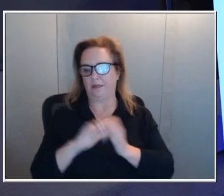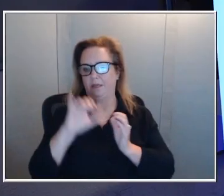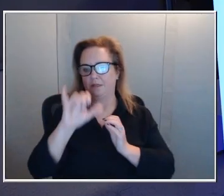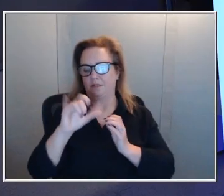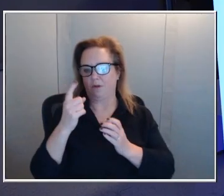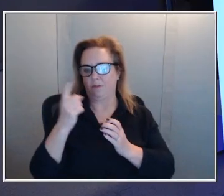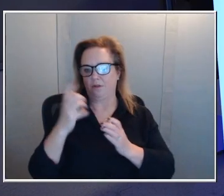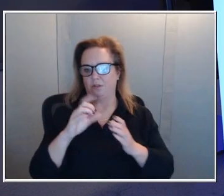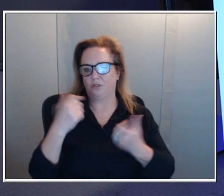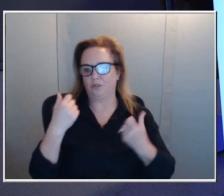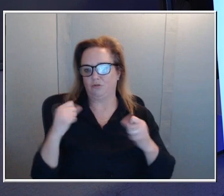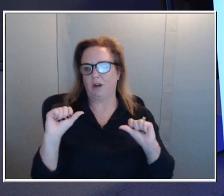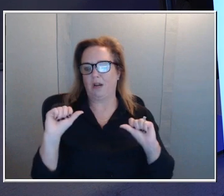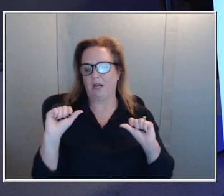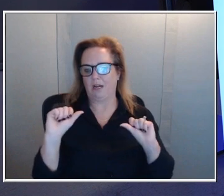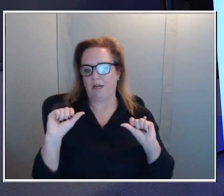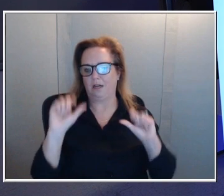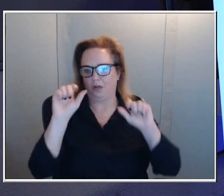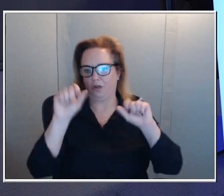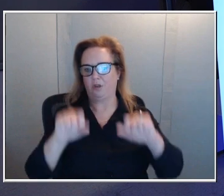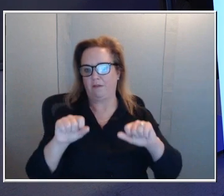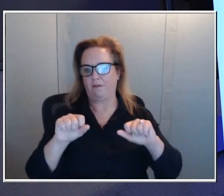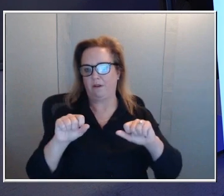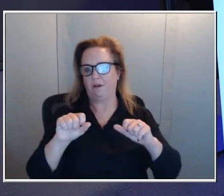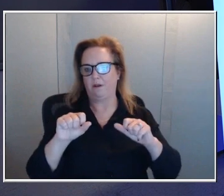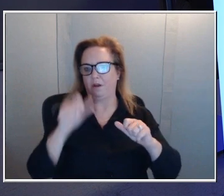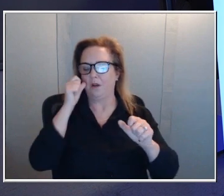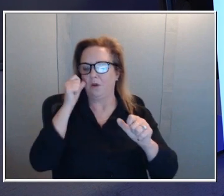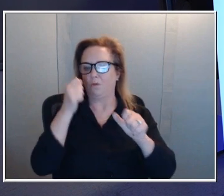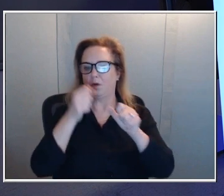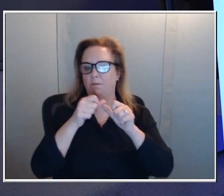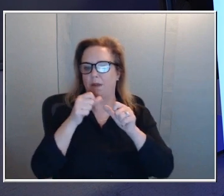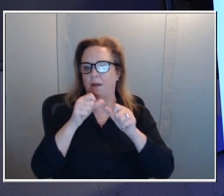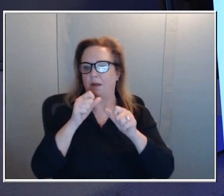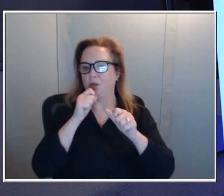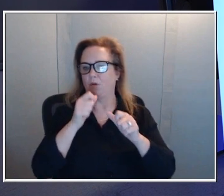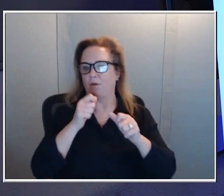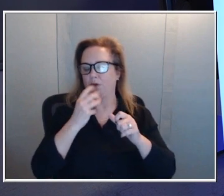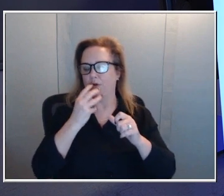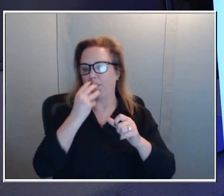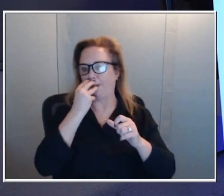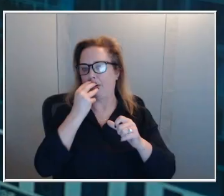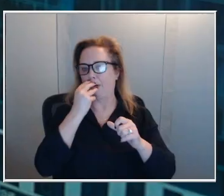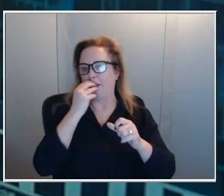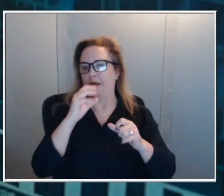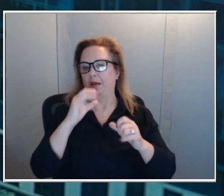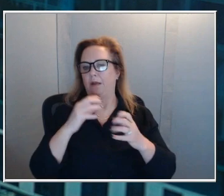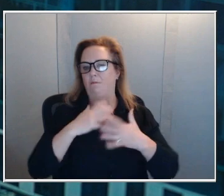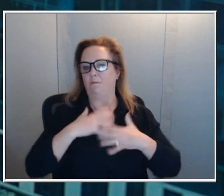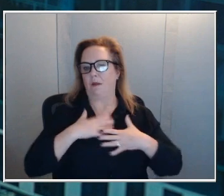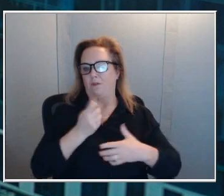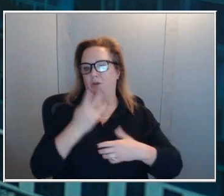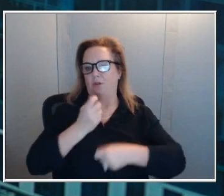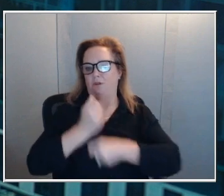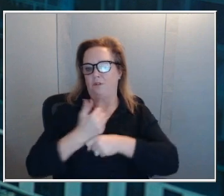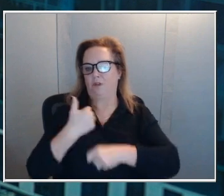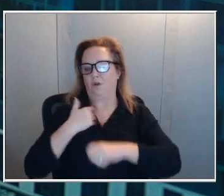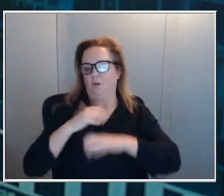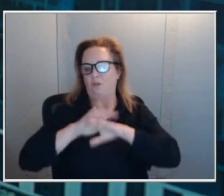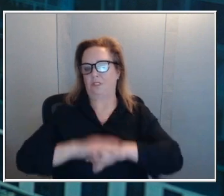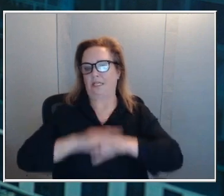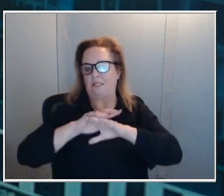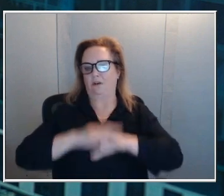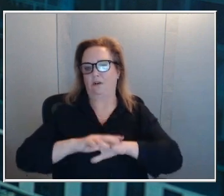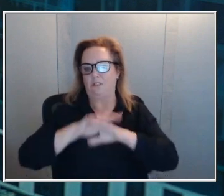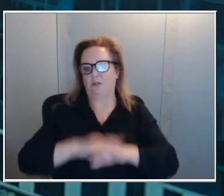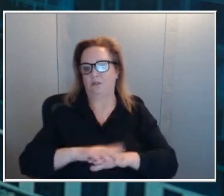Just try, because it could have a great outcome. And remember, you don't need to do the, you know, the AHA a few years ago went to just hands-only CPR,